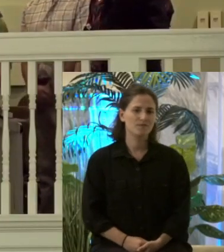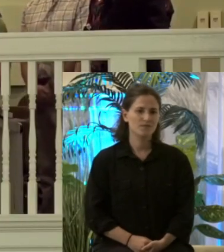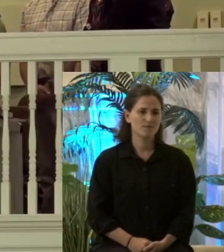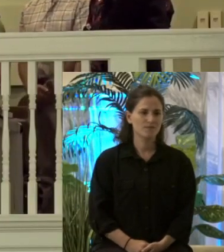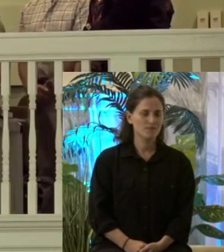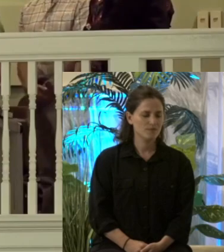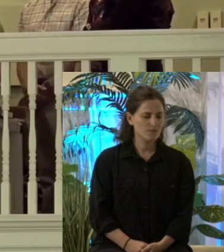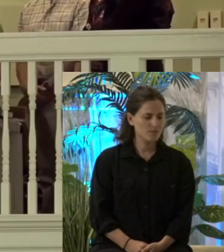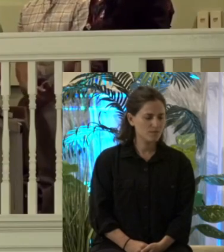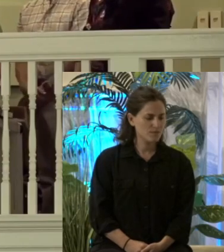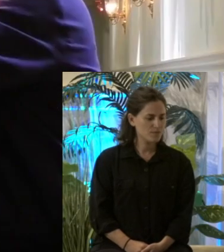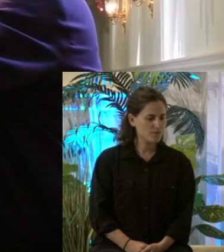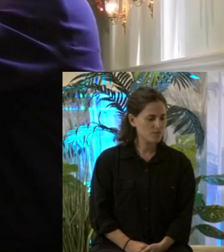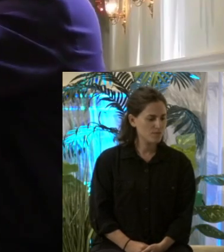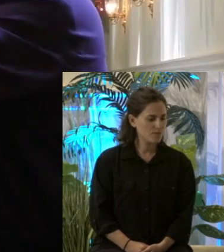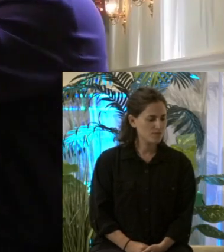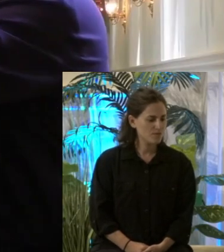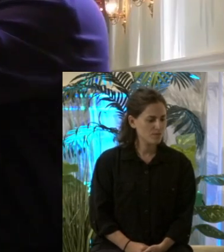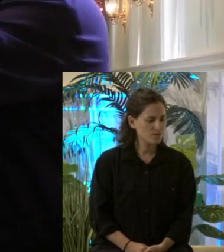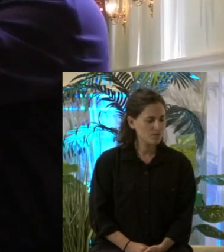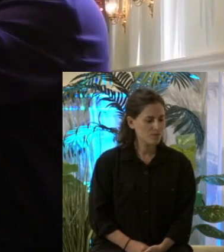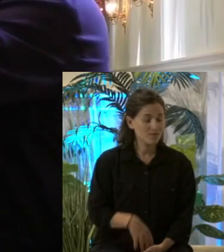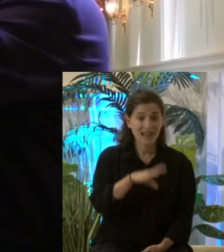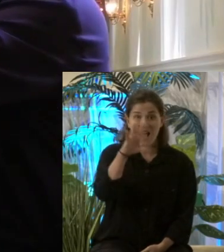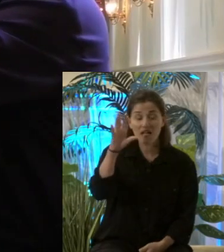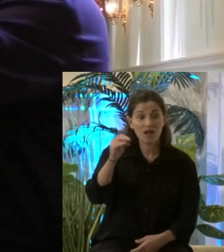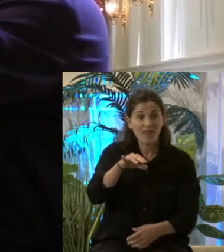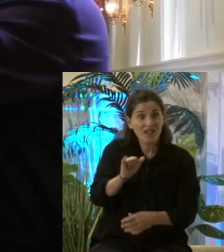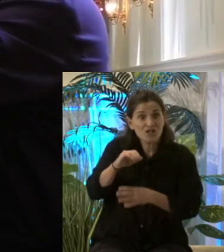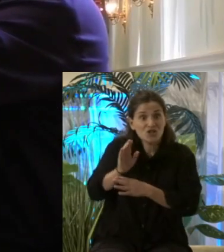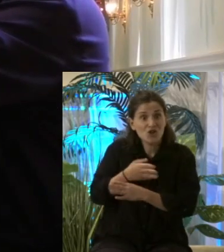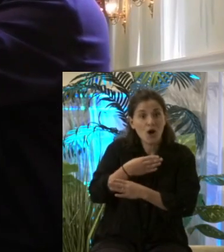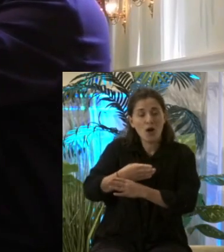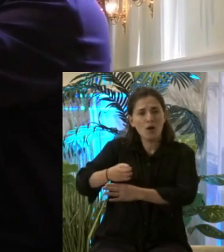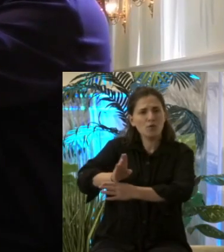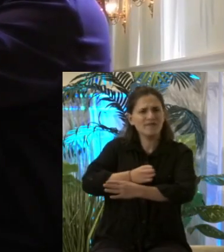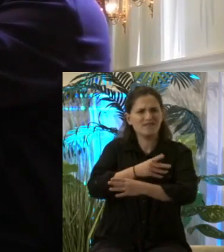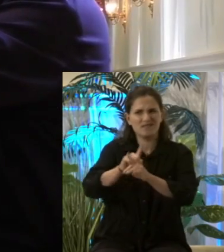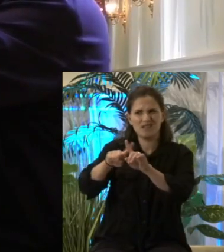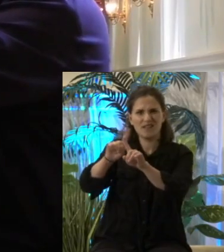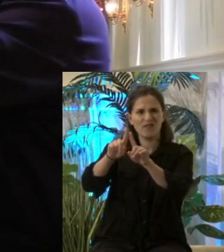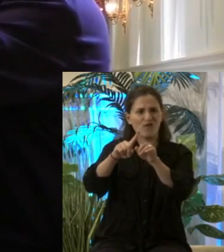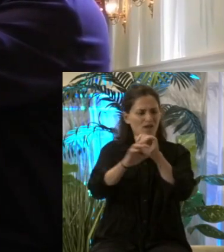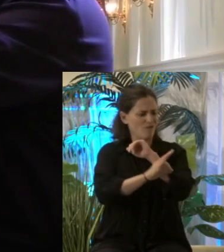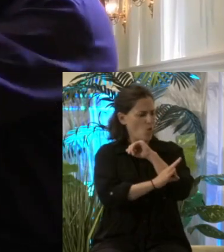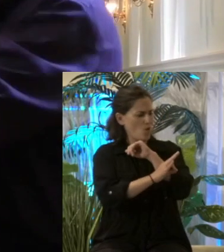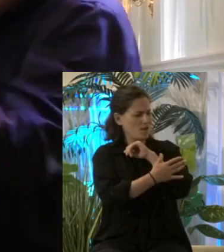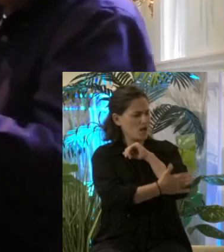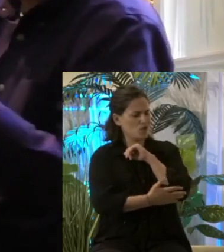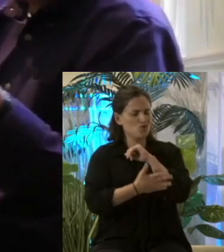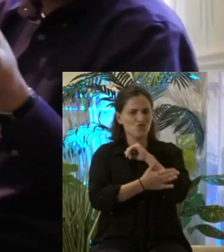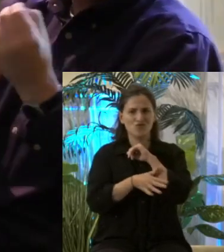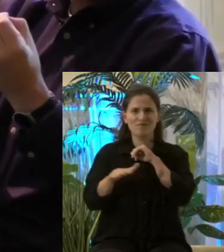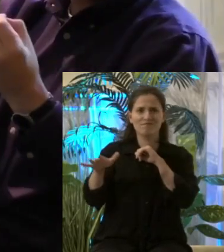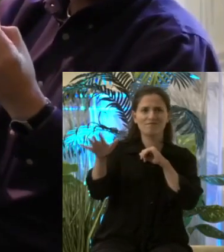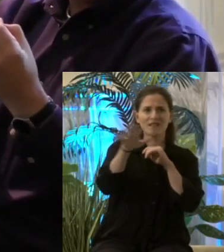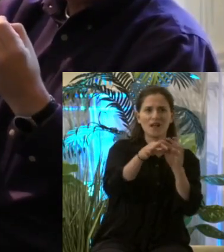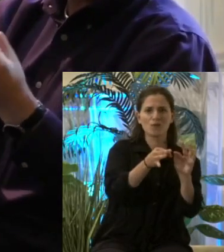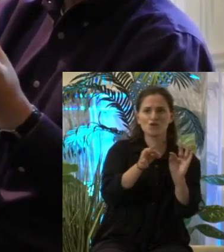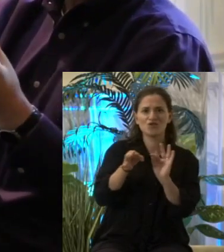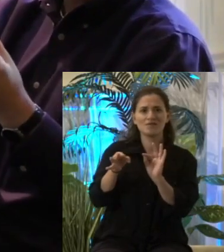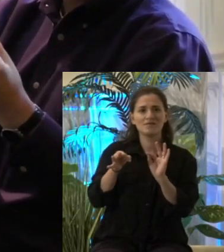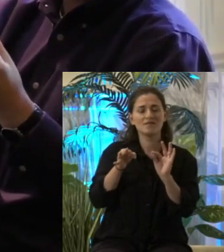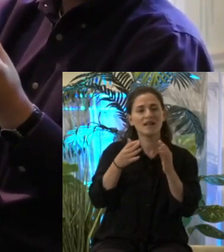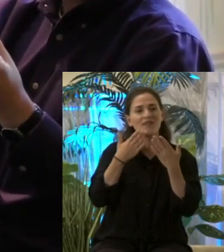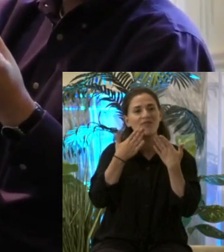And we've sung in so many different languages from so many different countries, and things like teaching